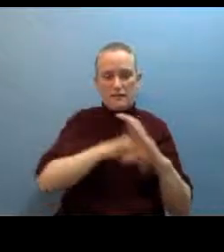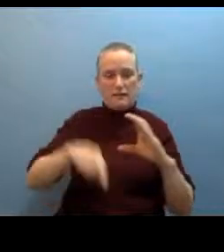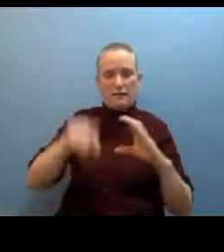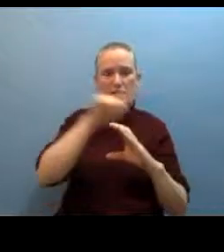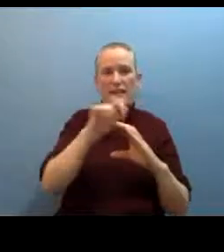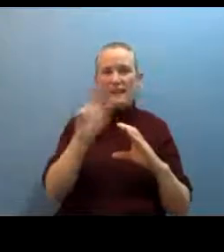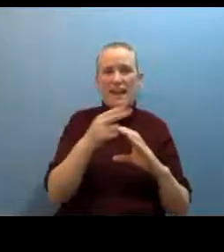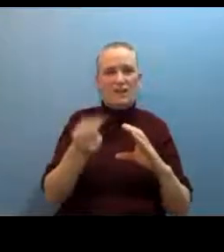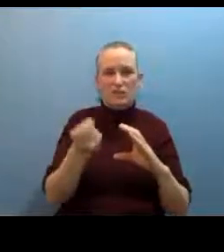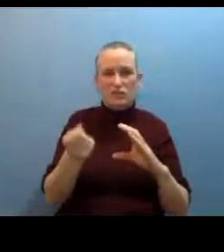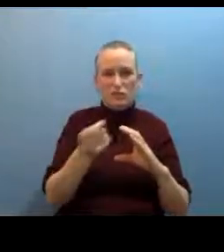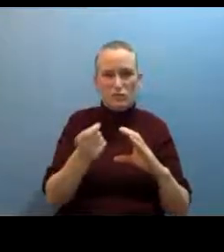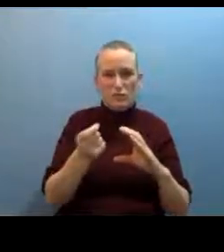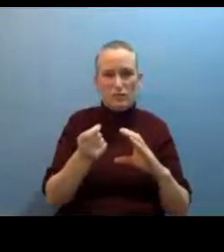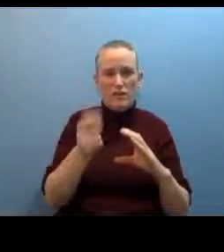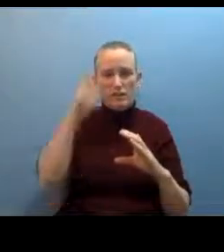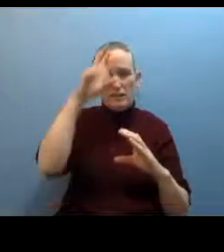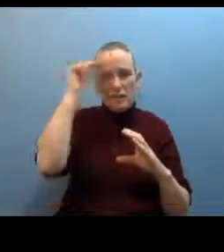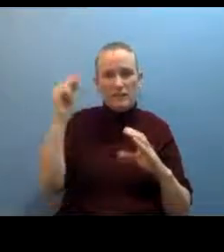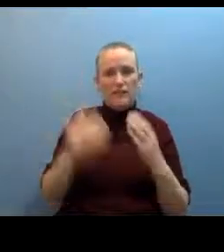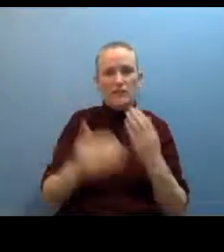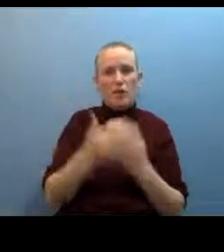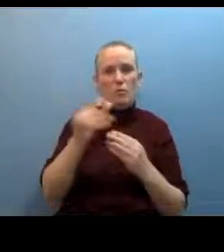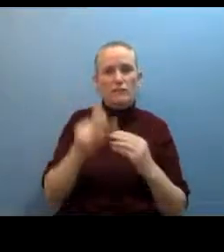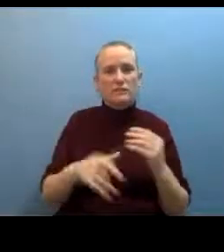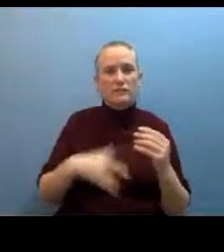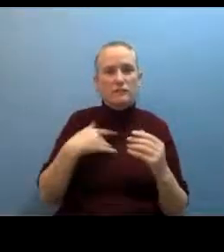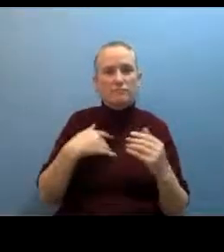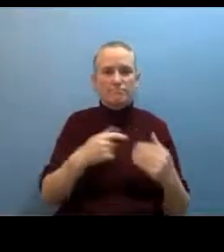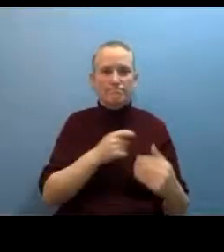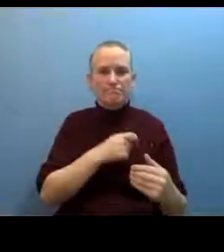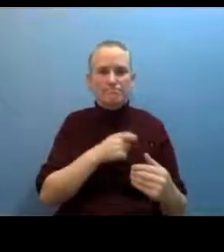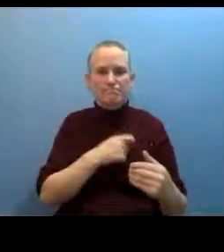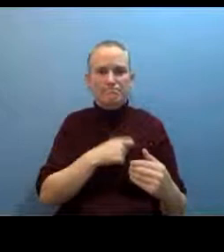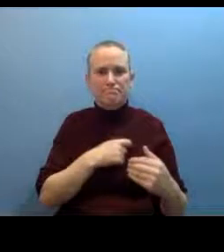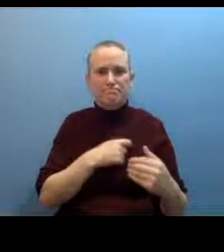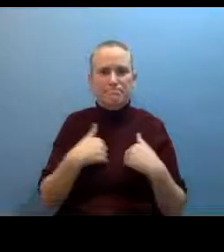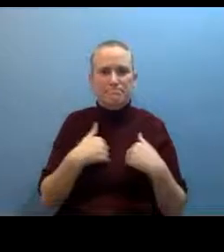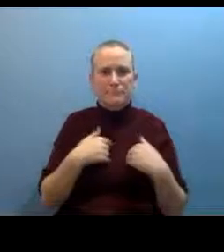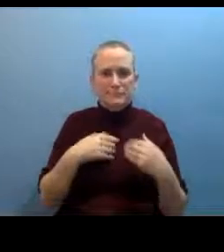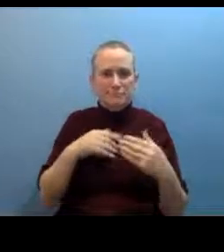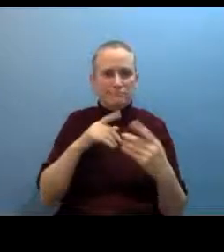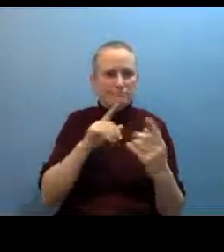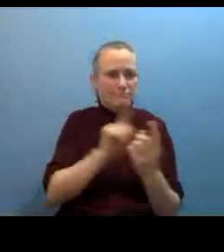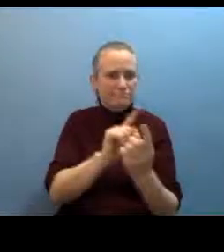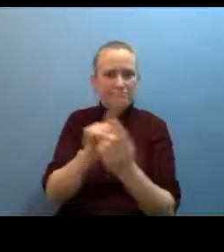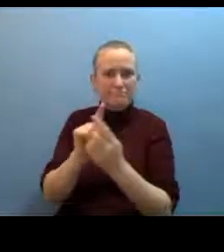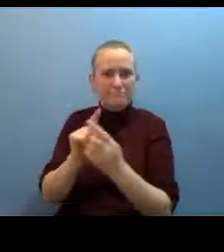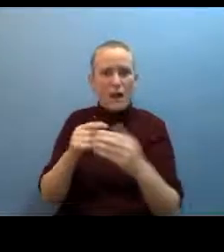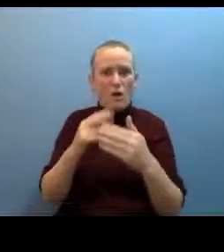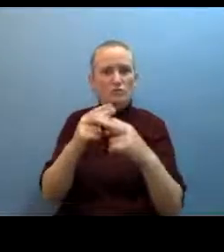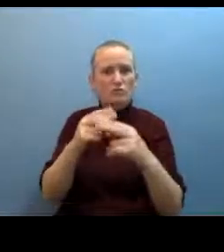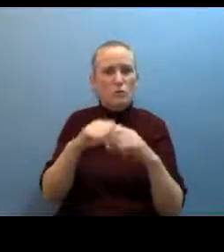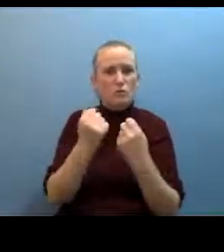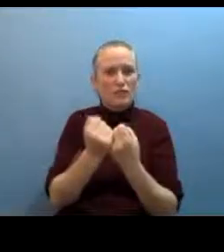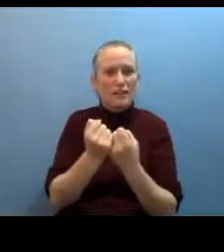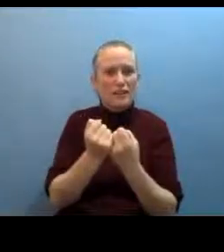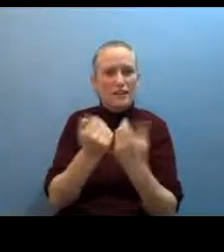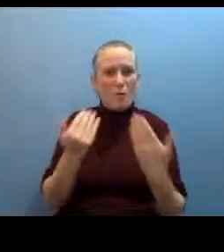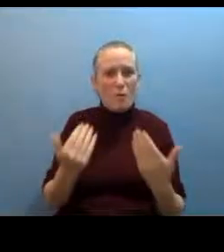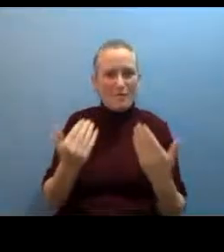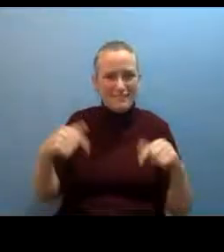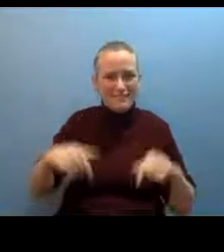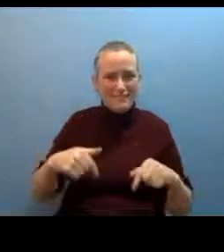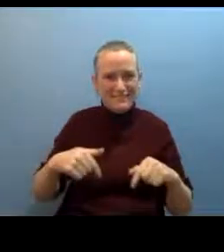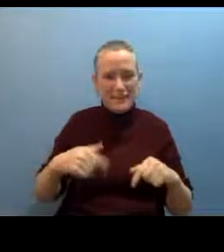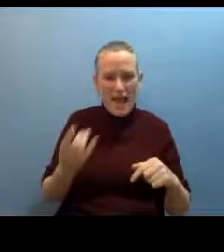if a young person's feeling quite anxious about maybe socializing in the current restrictions, asking them to identify themselves and write